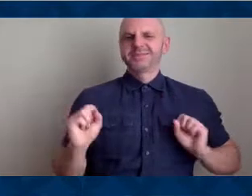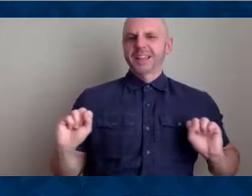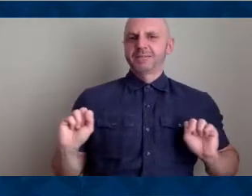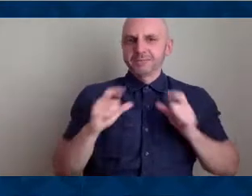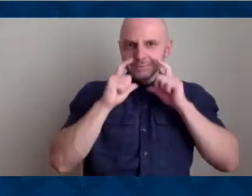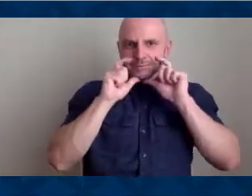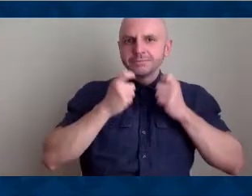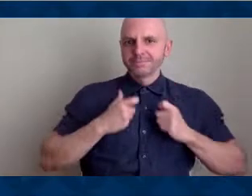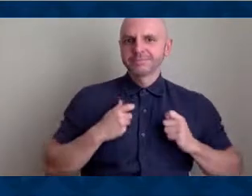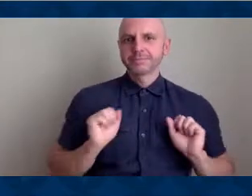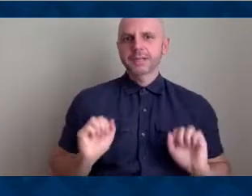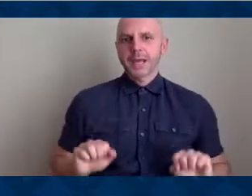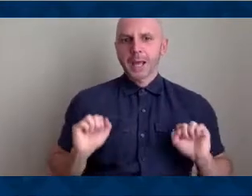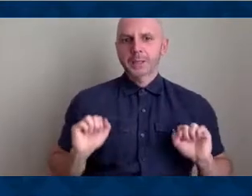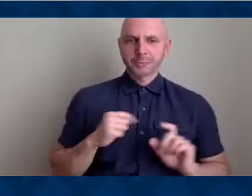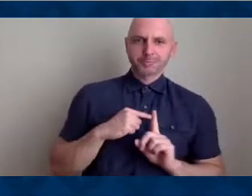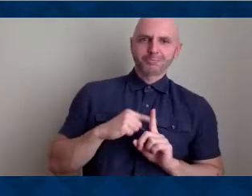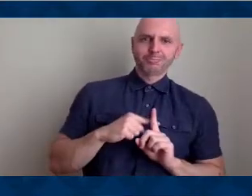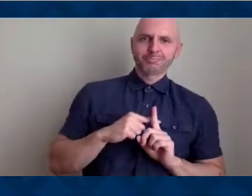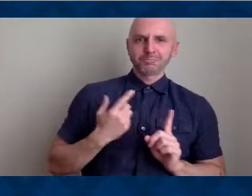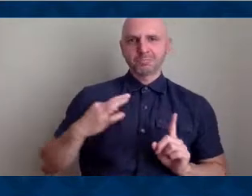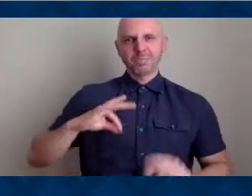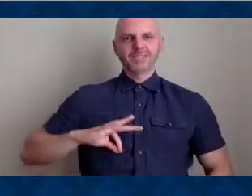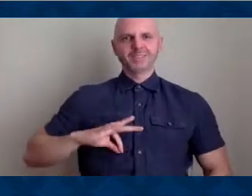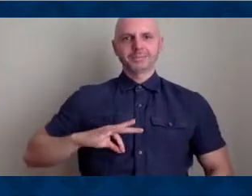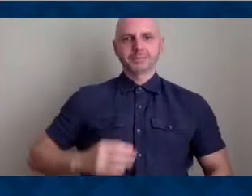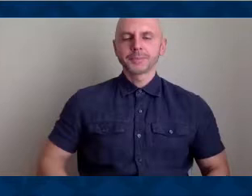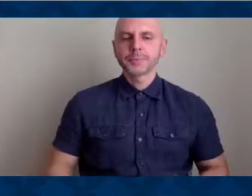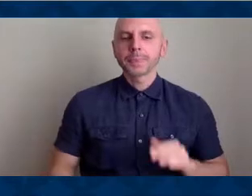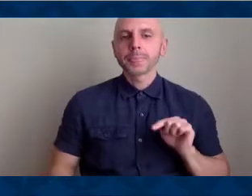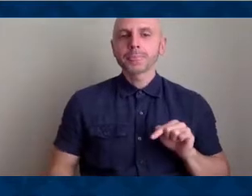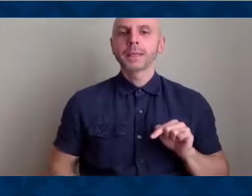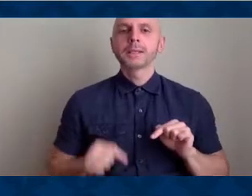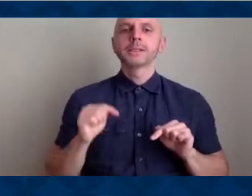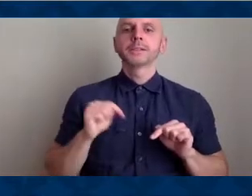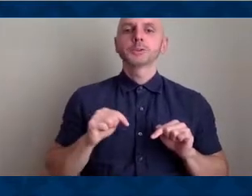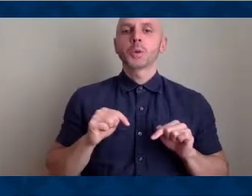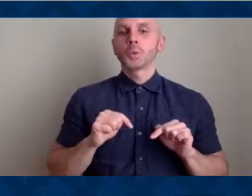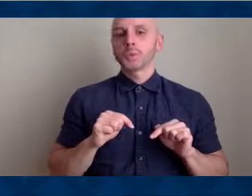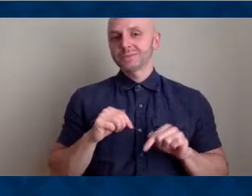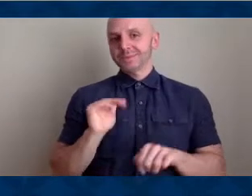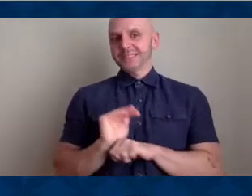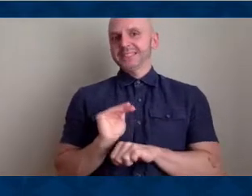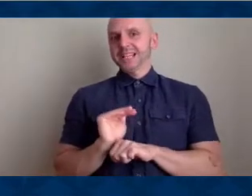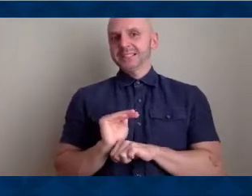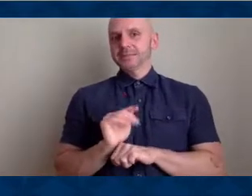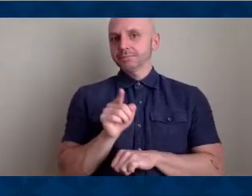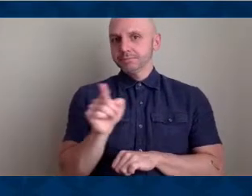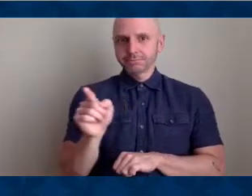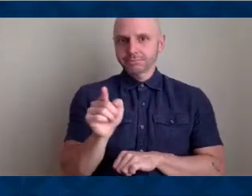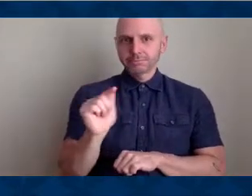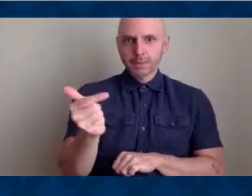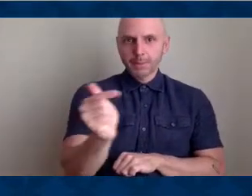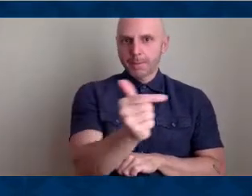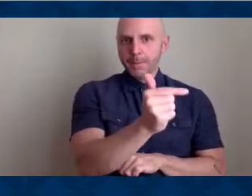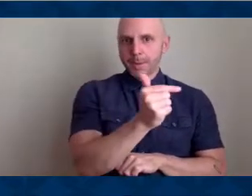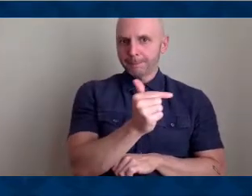So our student participants this evening may have a few more words to say about how they've experienced